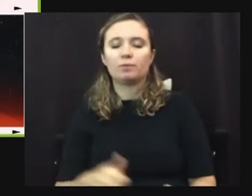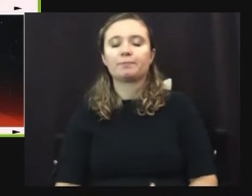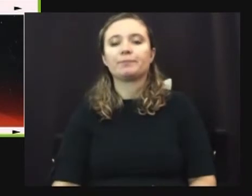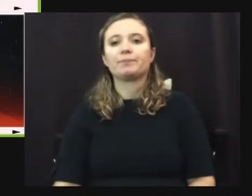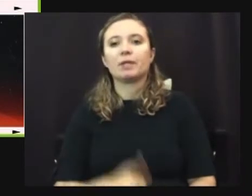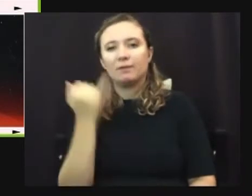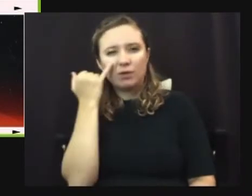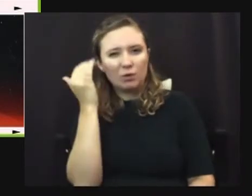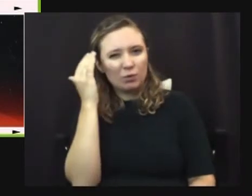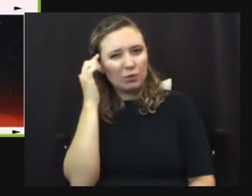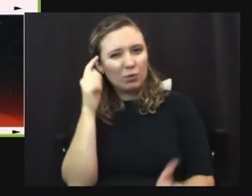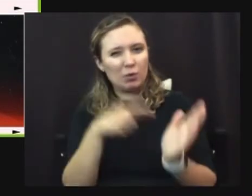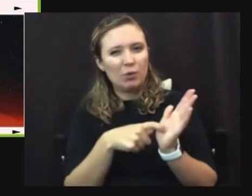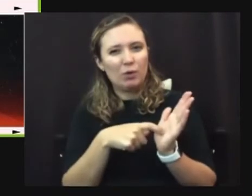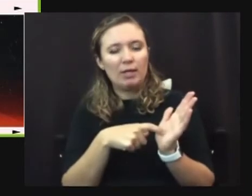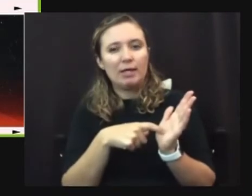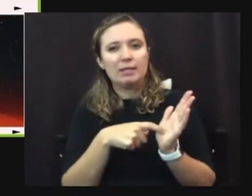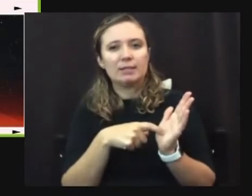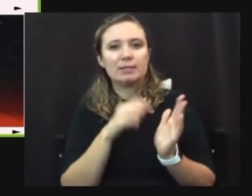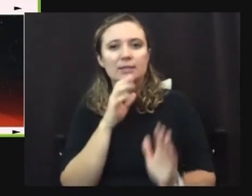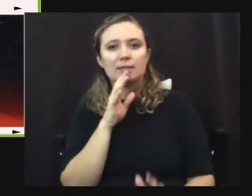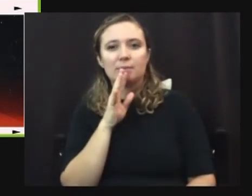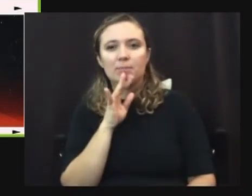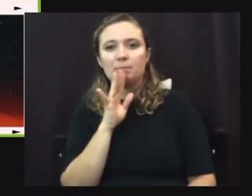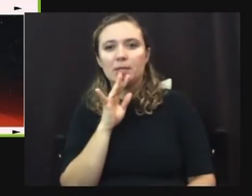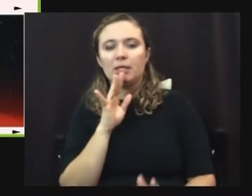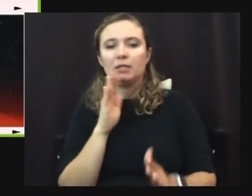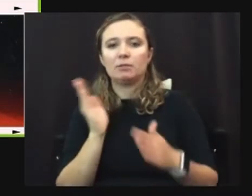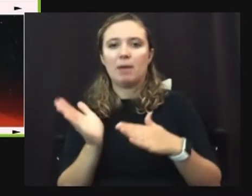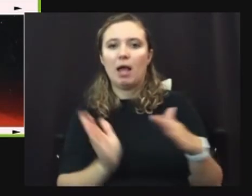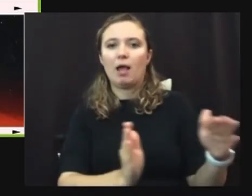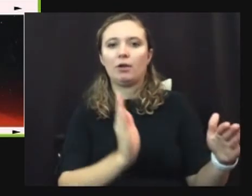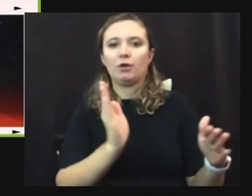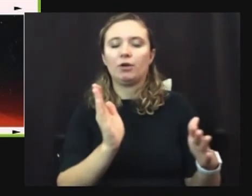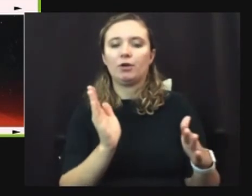not super familiar with autistic people,